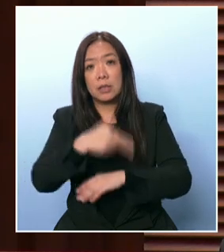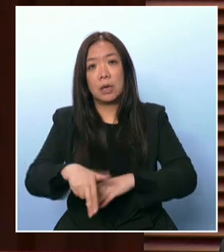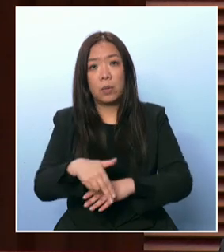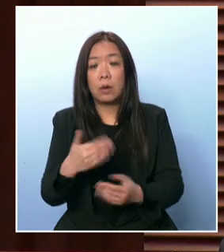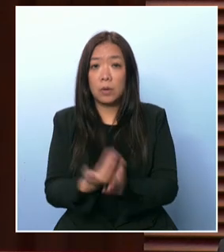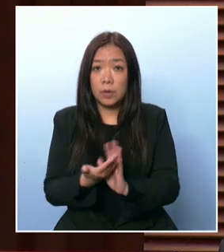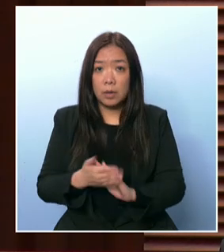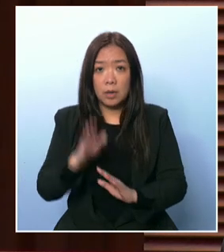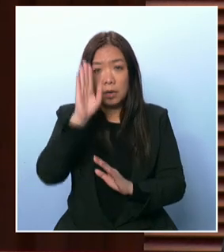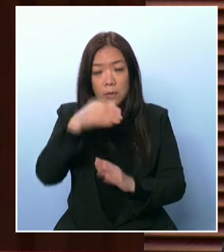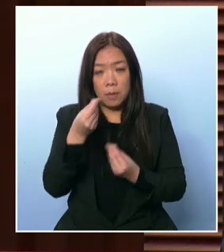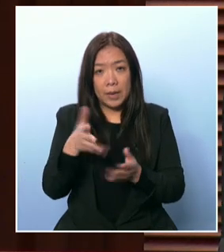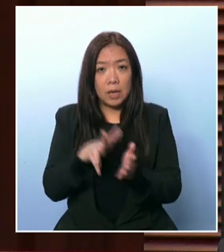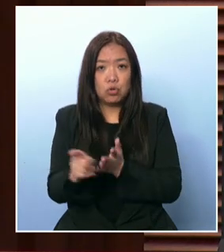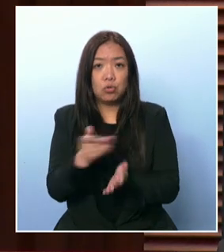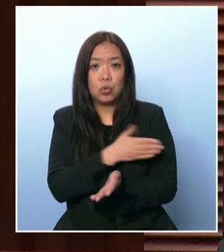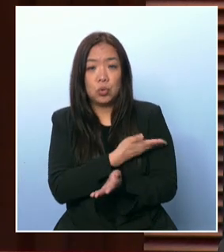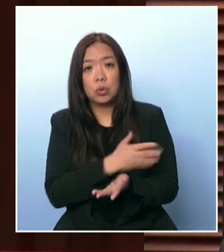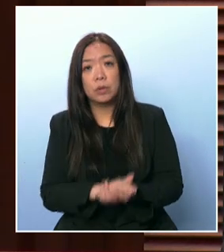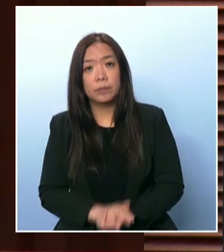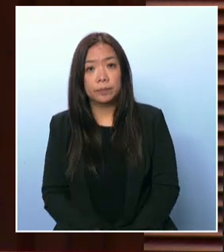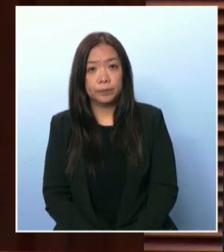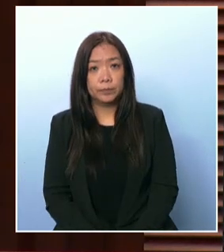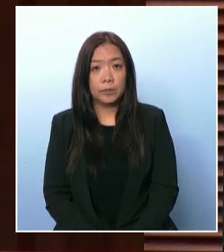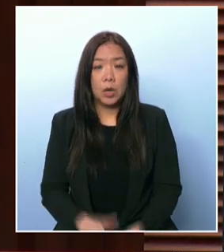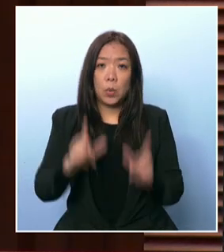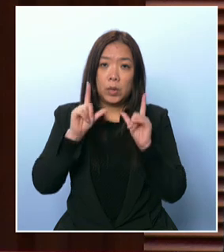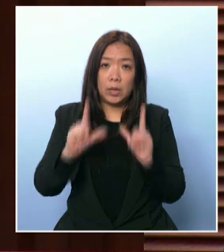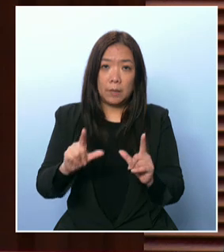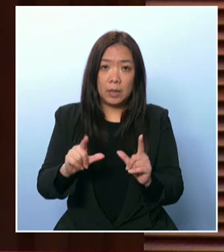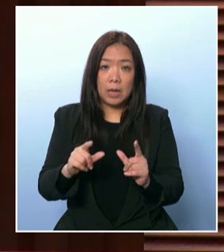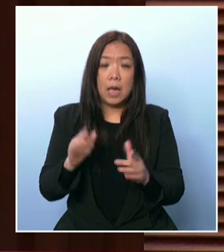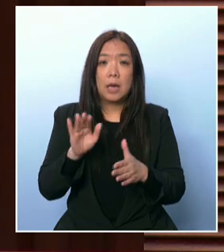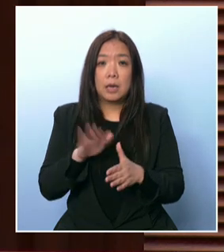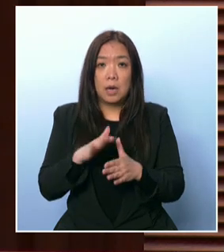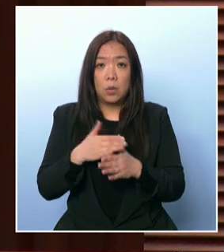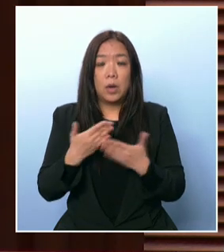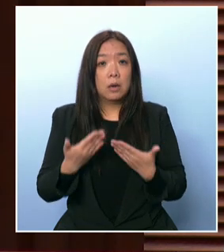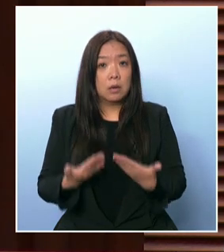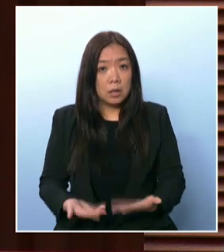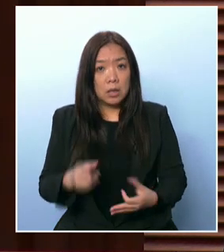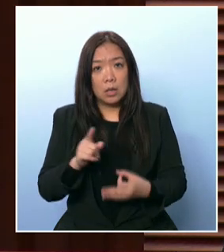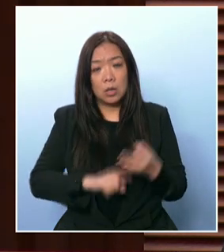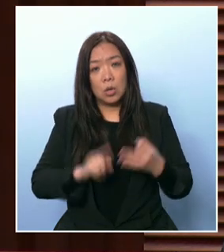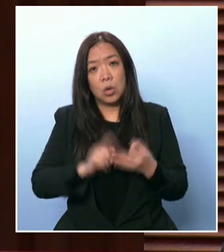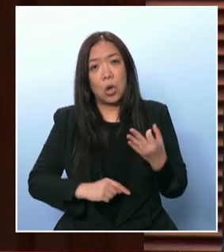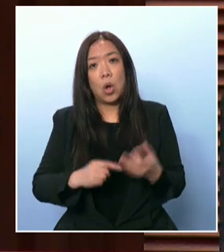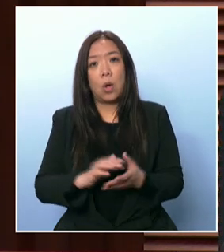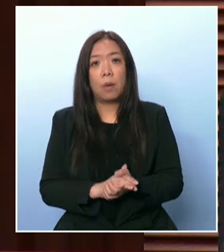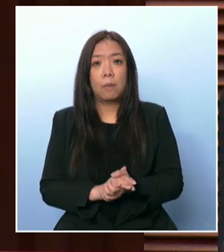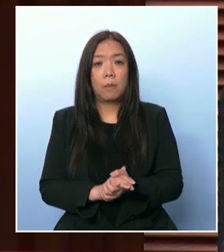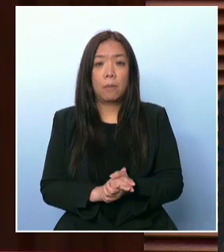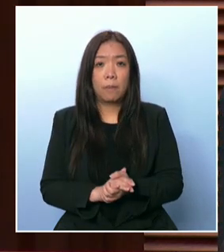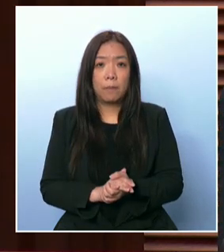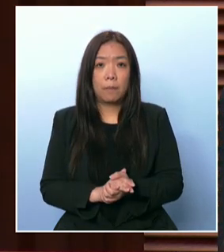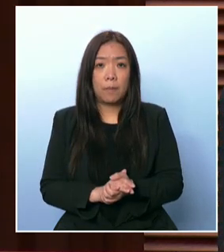areas. Now, in terms of our development strategy, I would defer to the Commissioner.